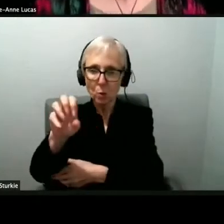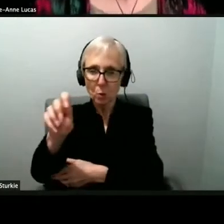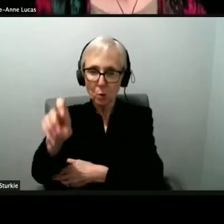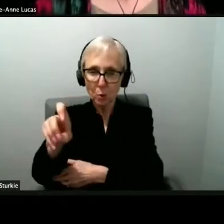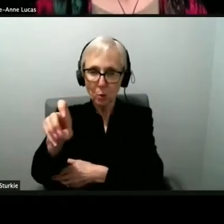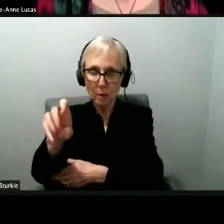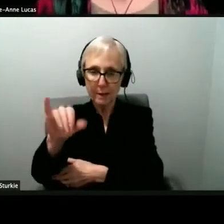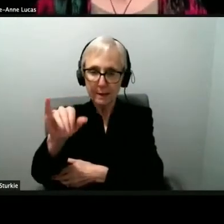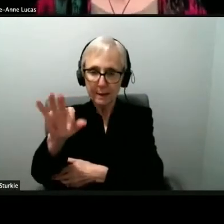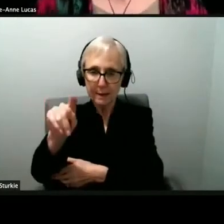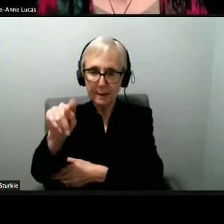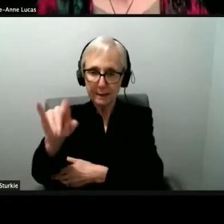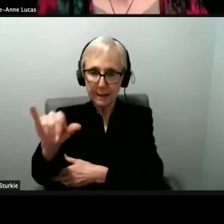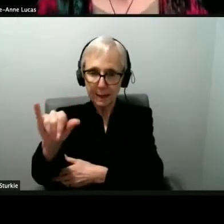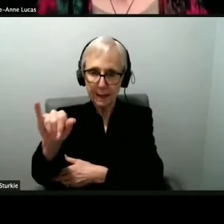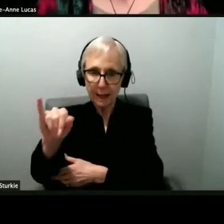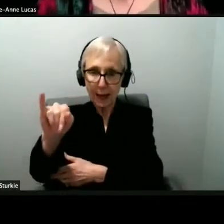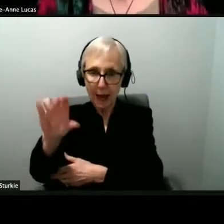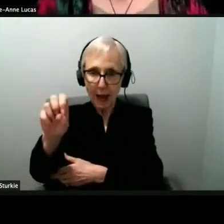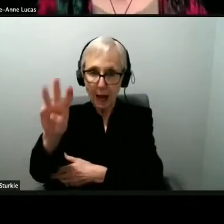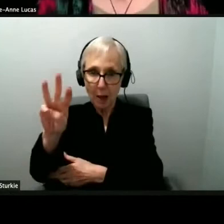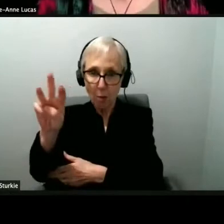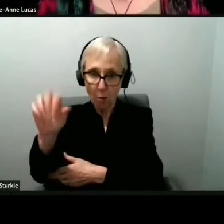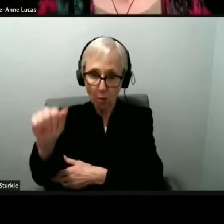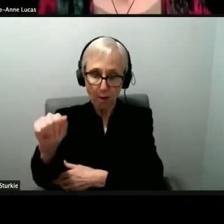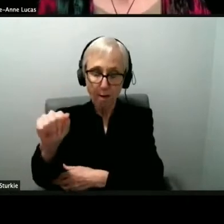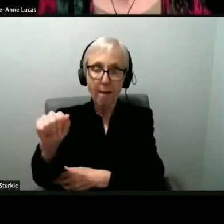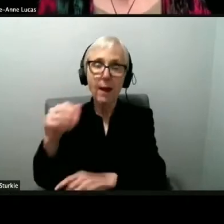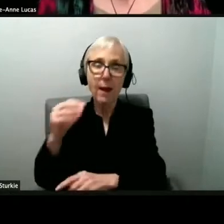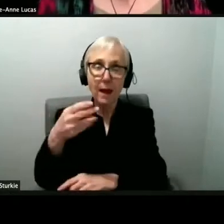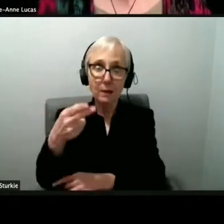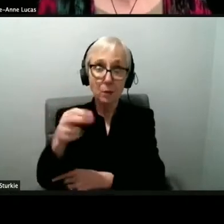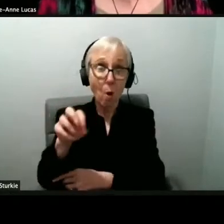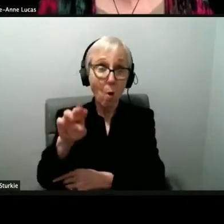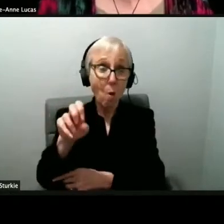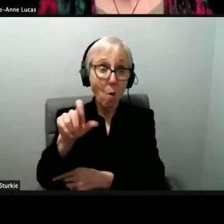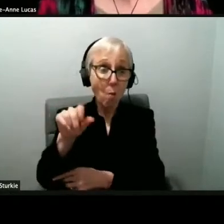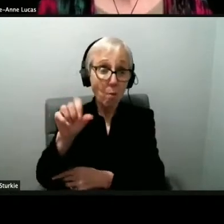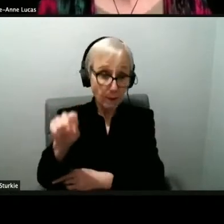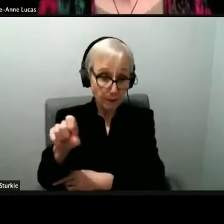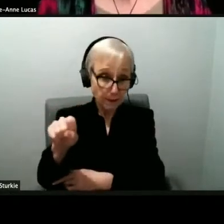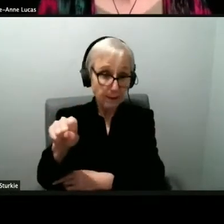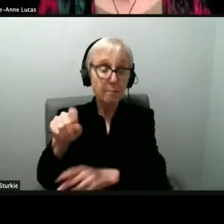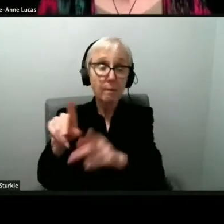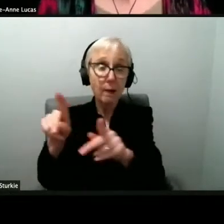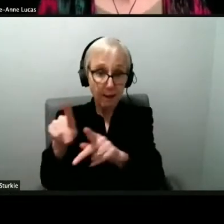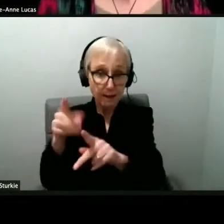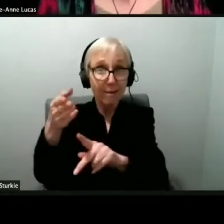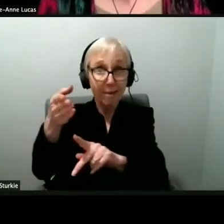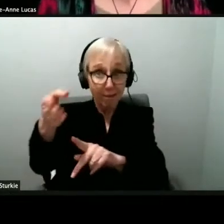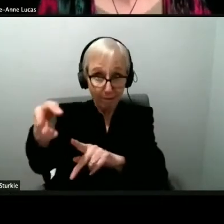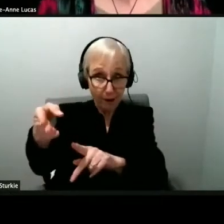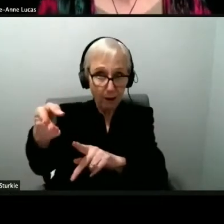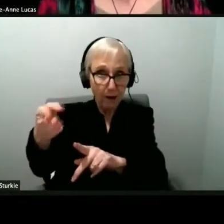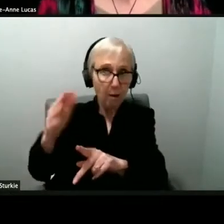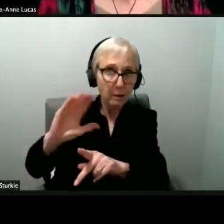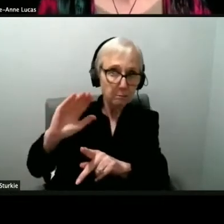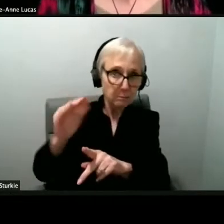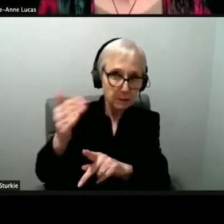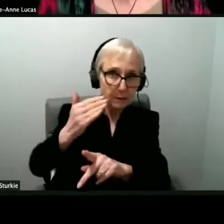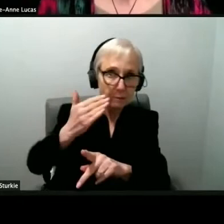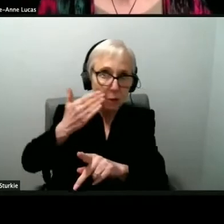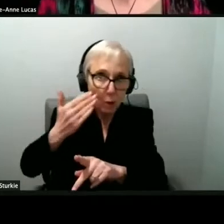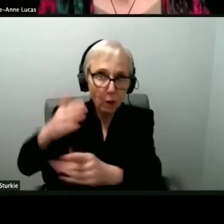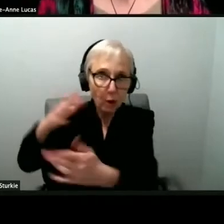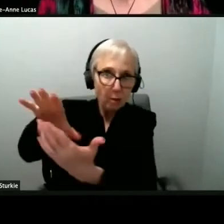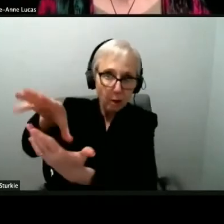has a homeless shelter, which a gentleman told me about yesterday. I want to look at that, find out what's going on there and what we